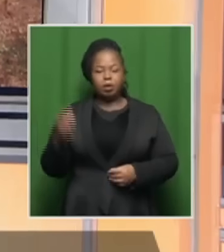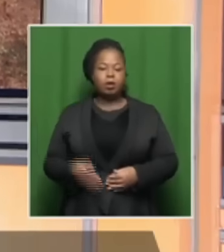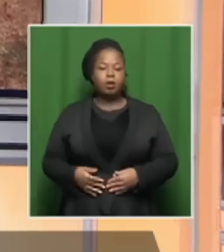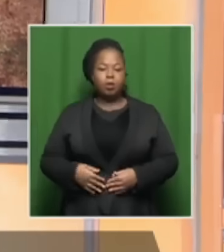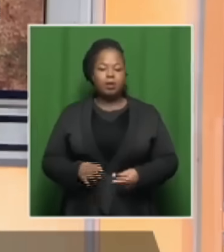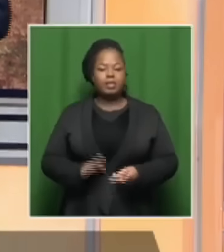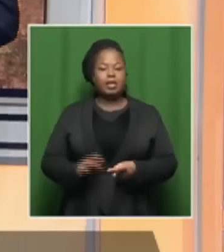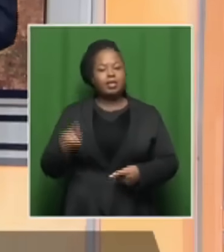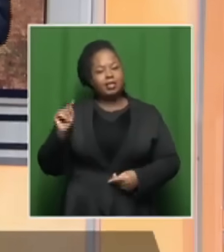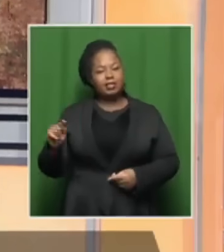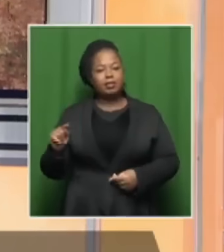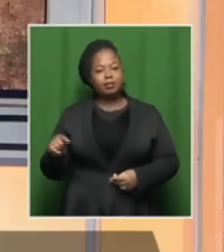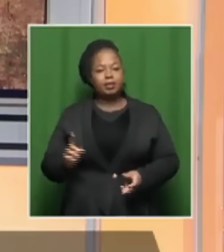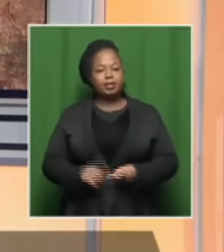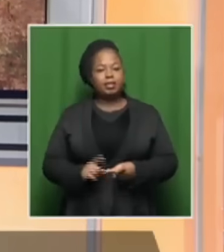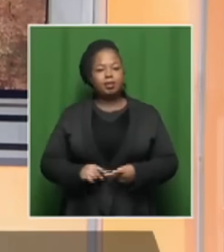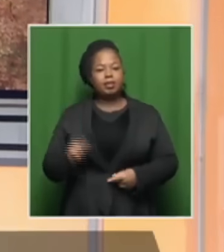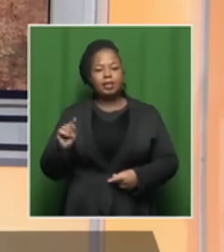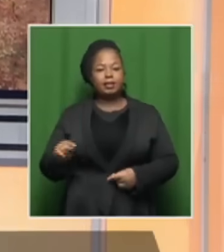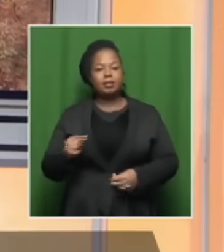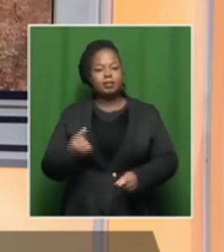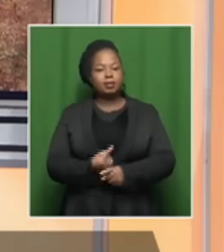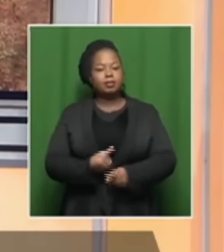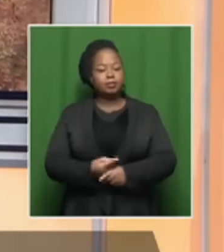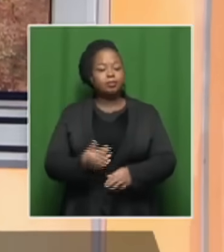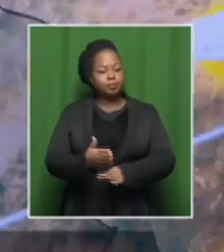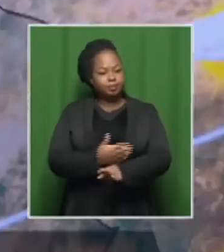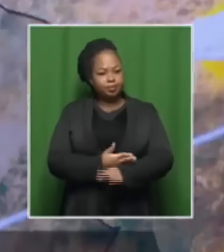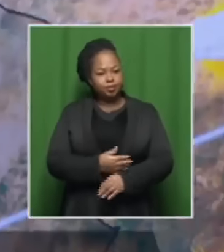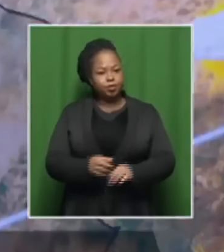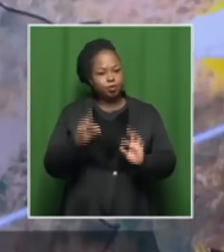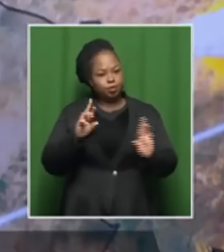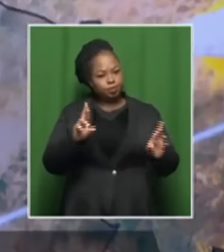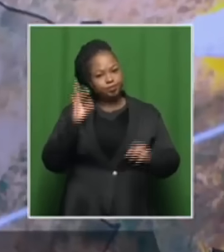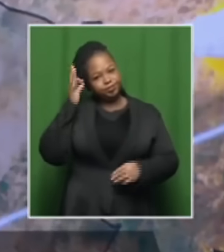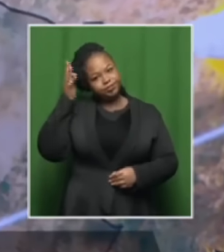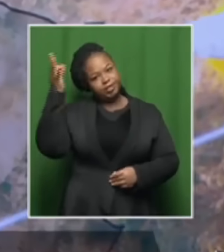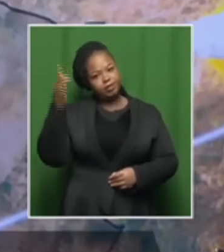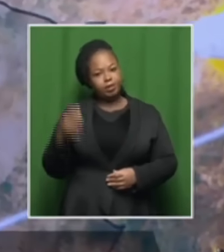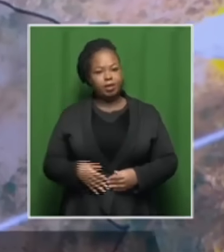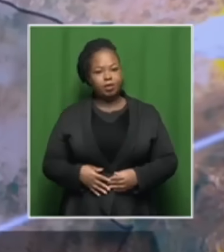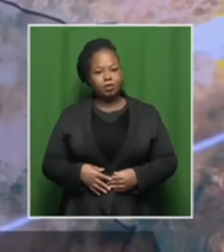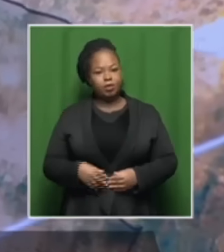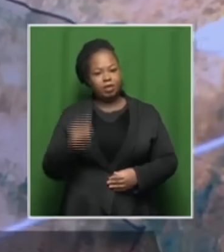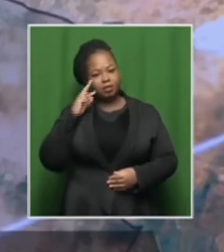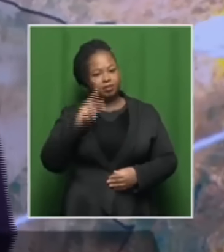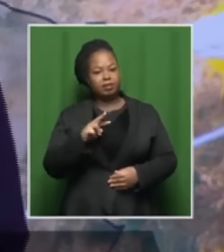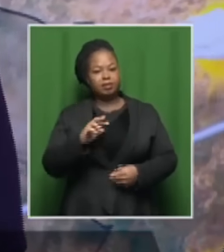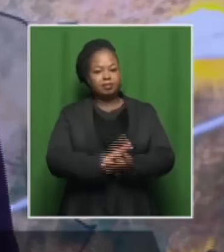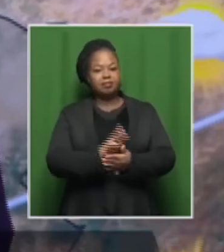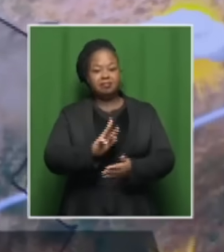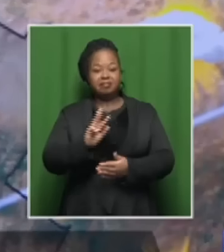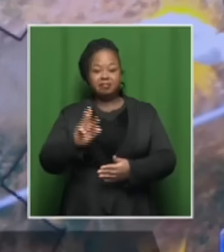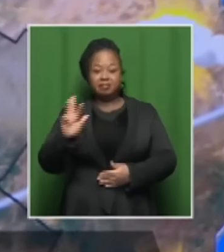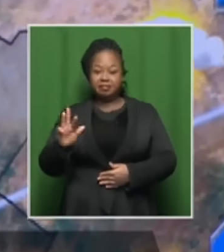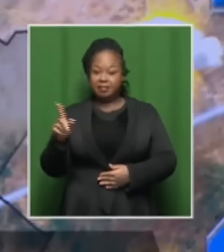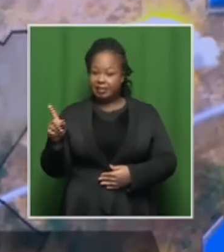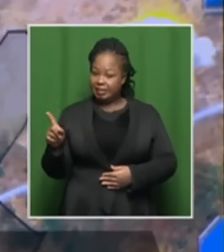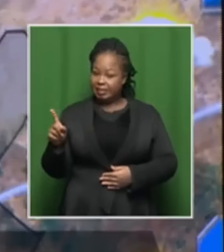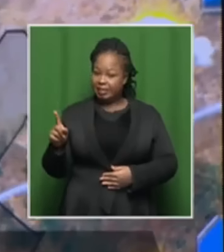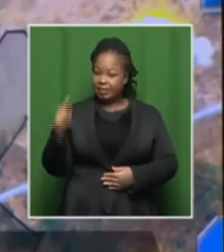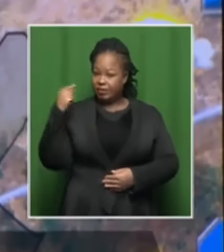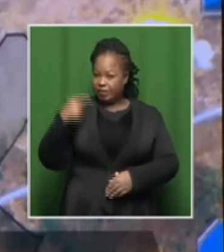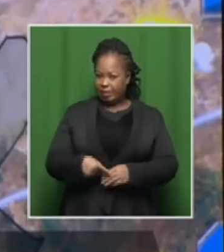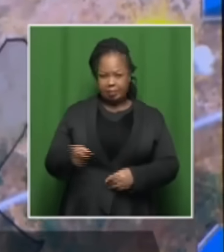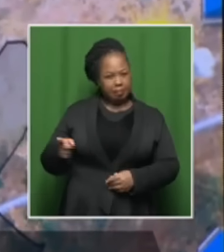And your hair had hopes and dreams too. Wait, before you talk about the hopes and dreams, yeah. Here, look at yourself. Oh, no. 1999. I hope this is not going to be the first one because I